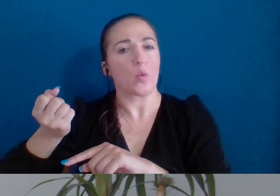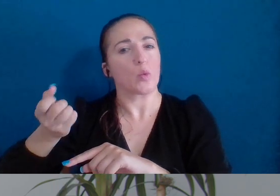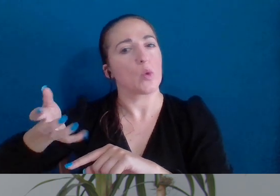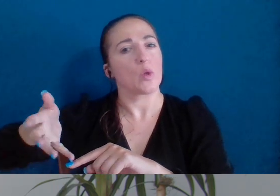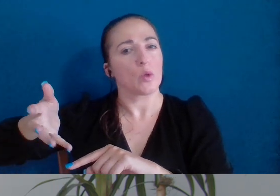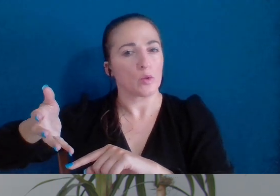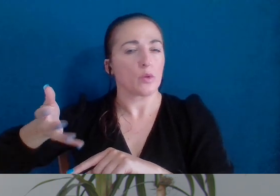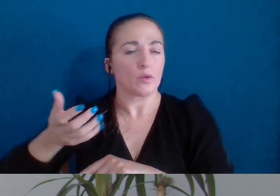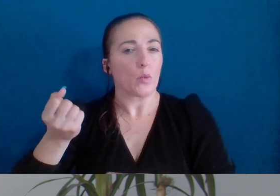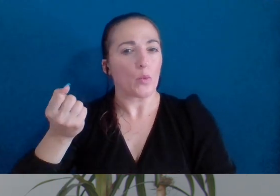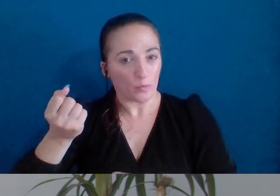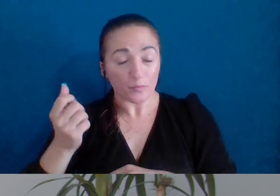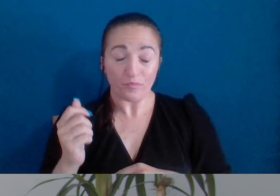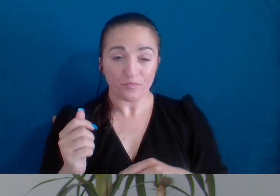Okay.